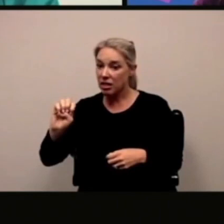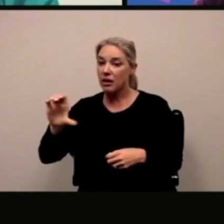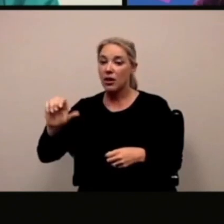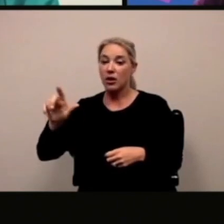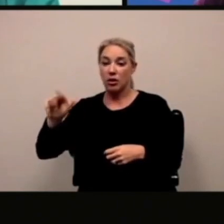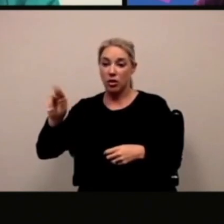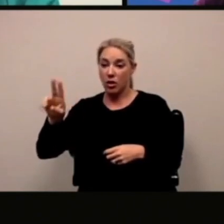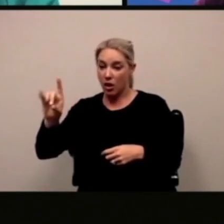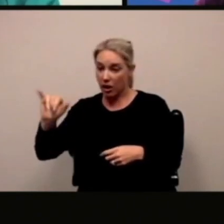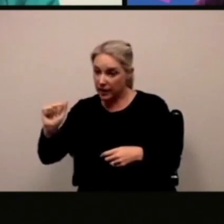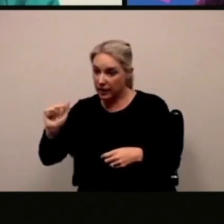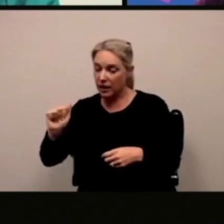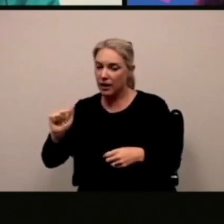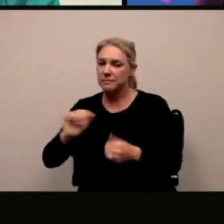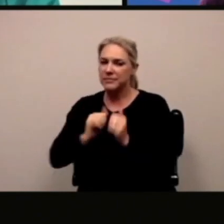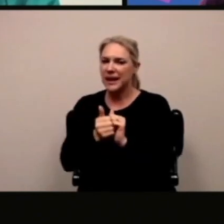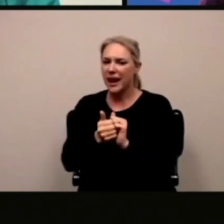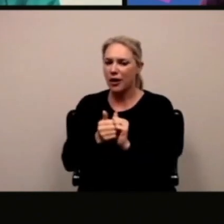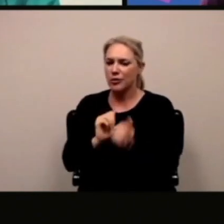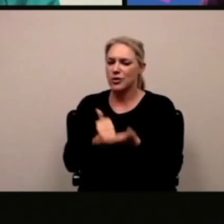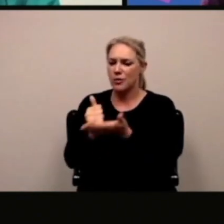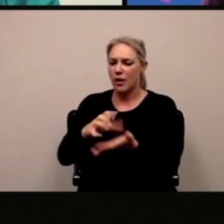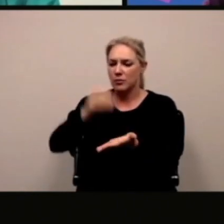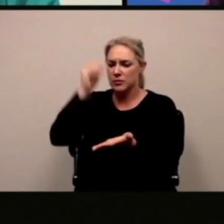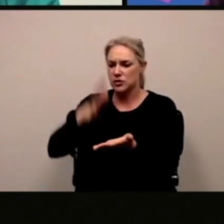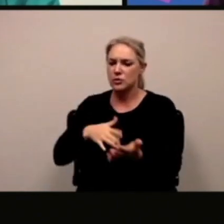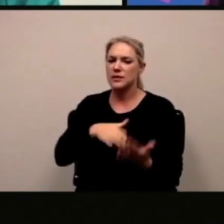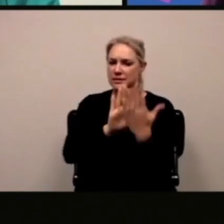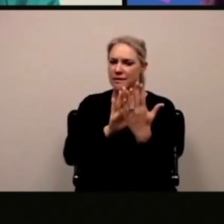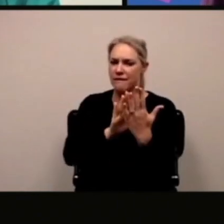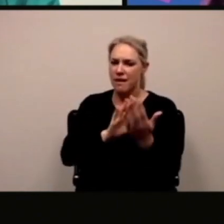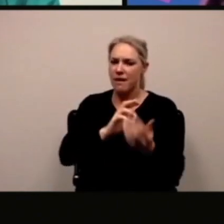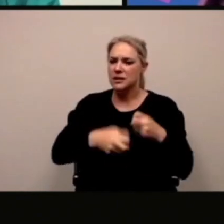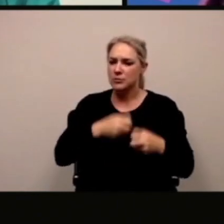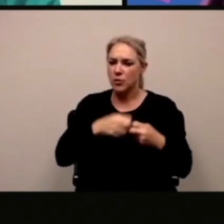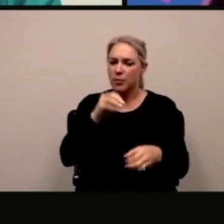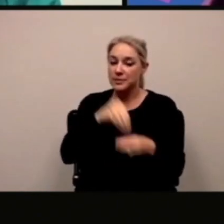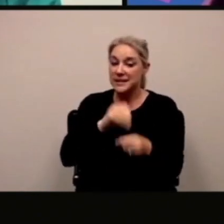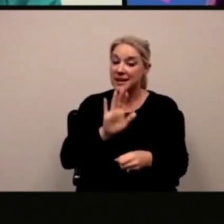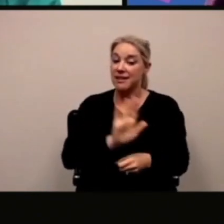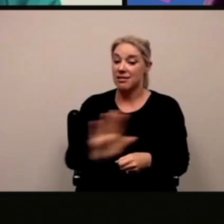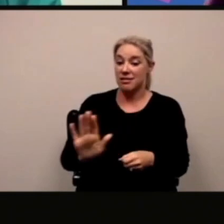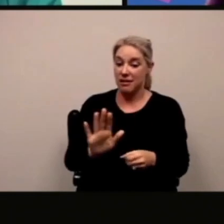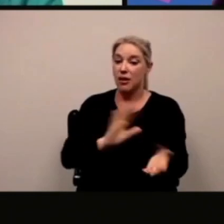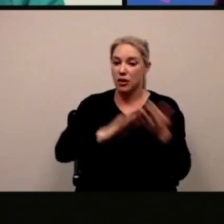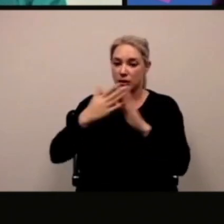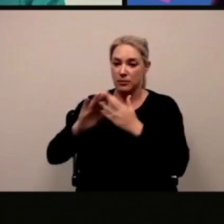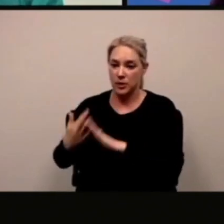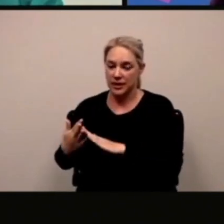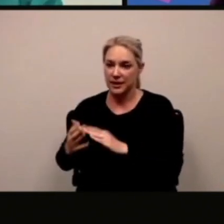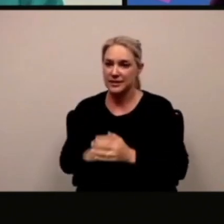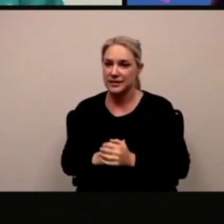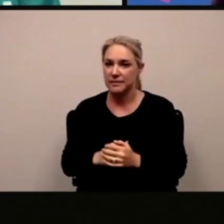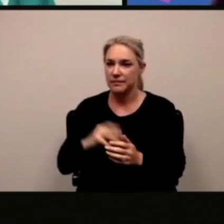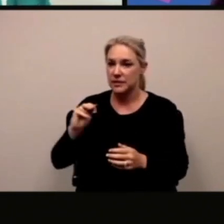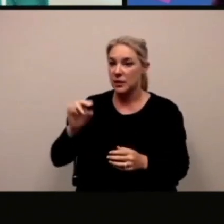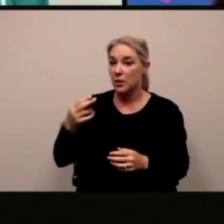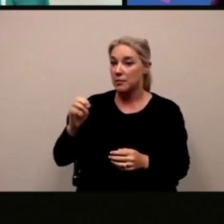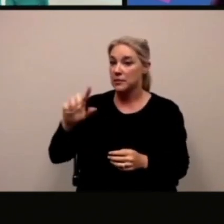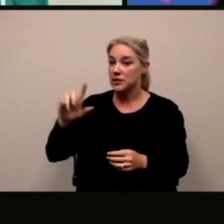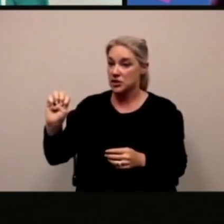problems in their own communities? Go ahead, Michelle. But we Pick me. we